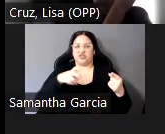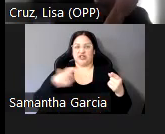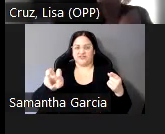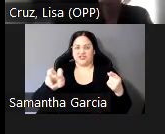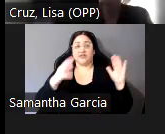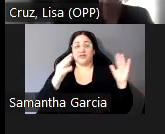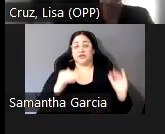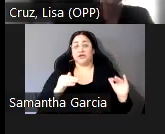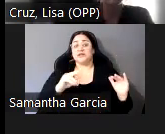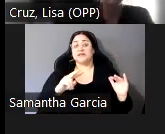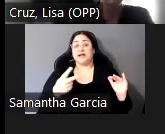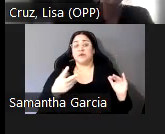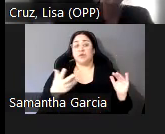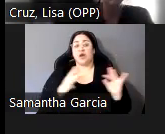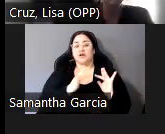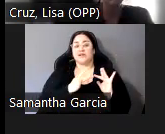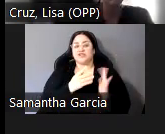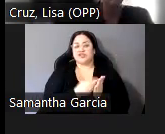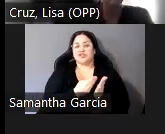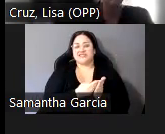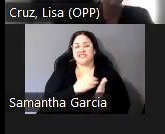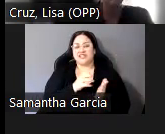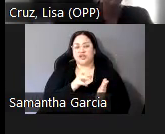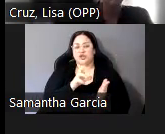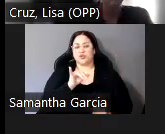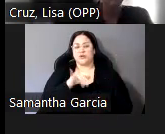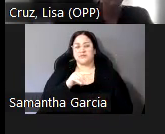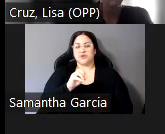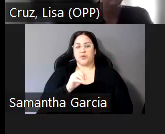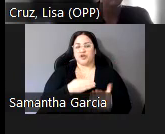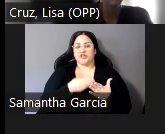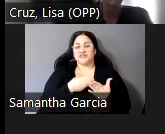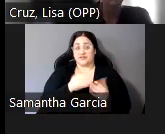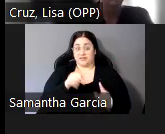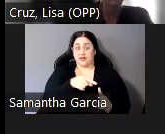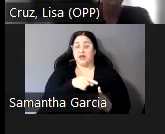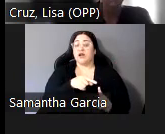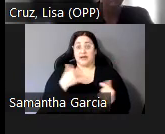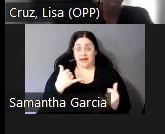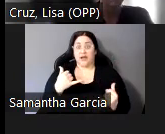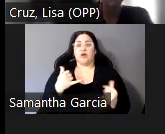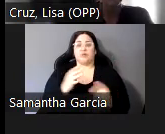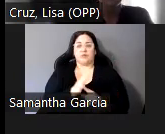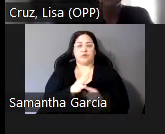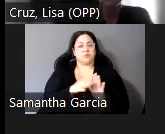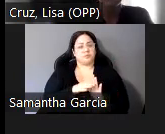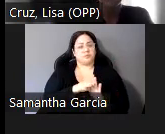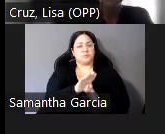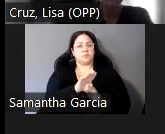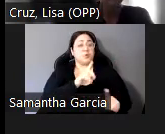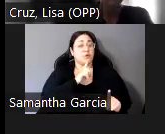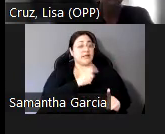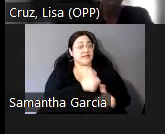of cryptocurrency. And the reason why cryptocurrency is utilized with fraudsters, cryptocurrency itself is not a bad thing. It's